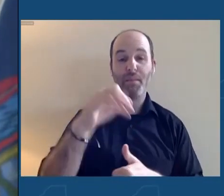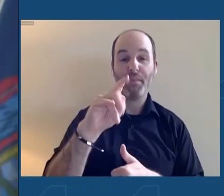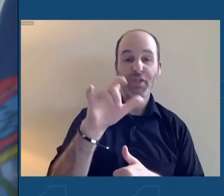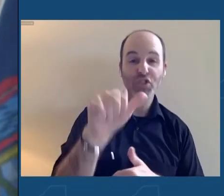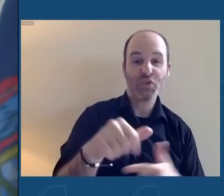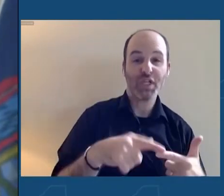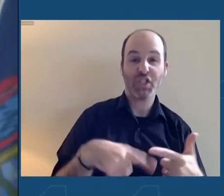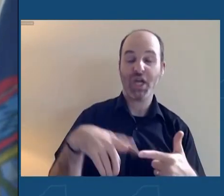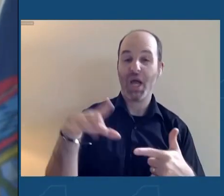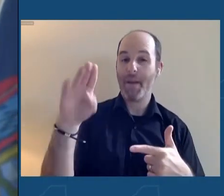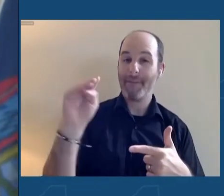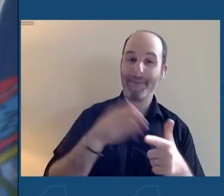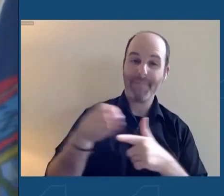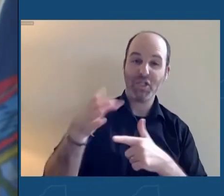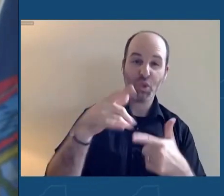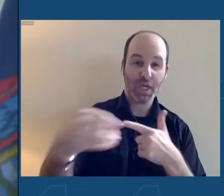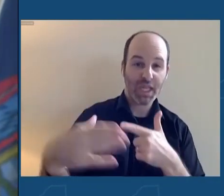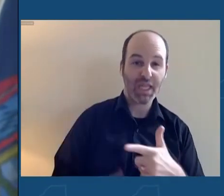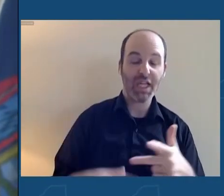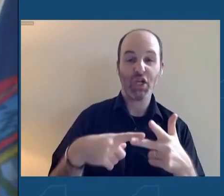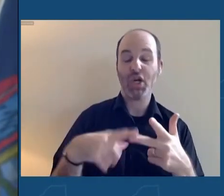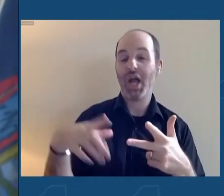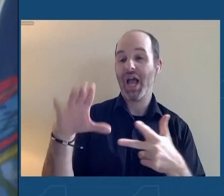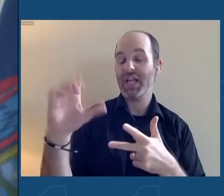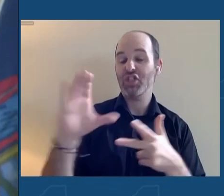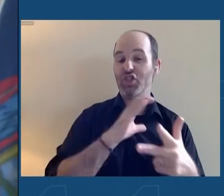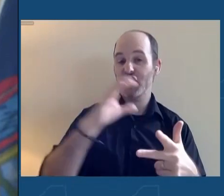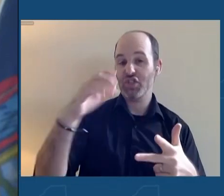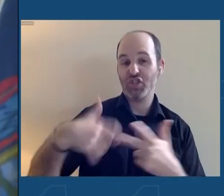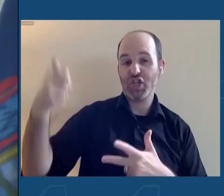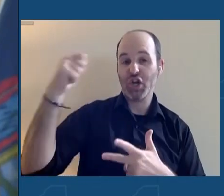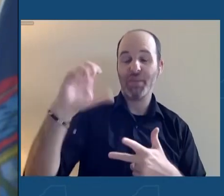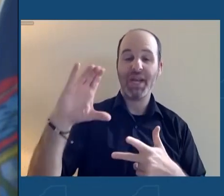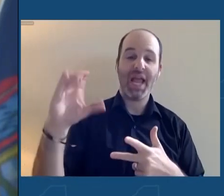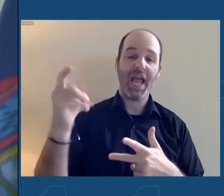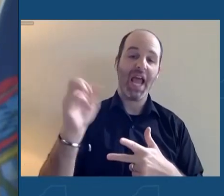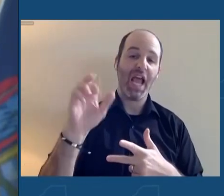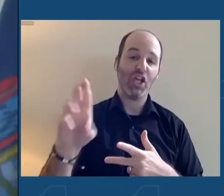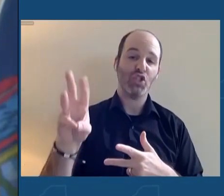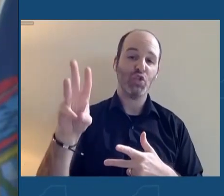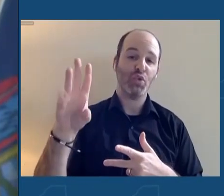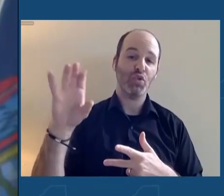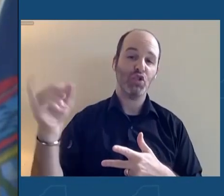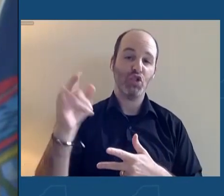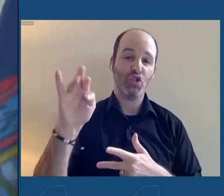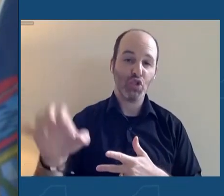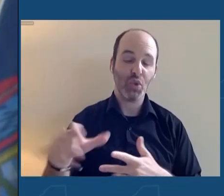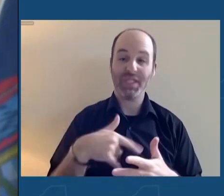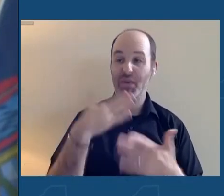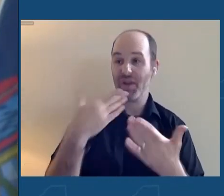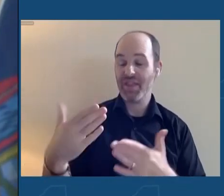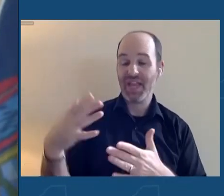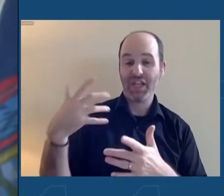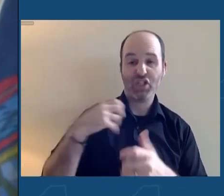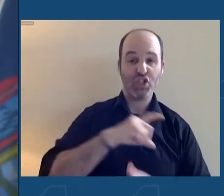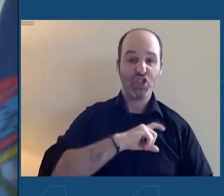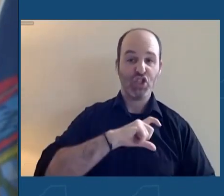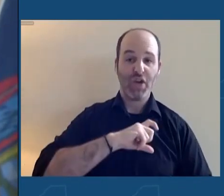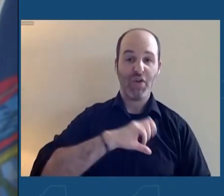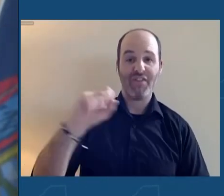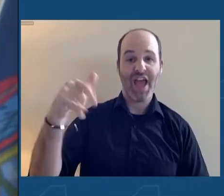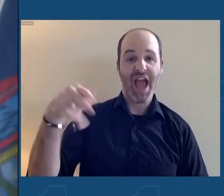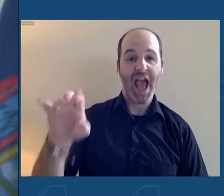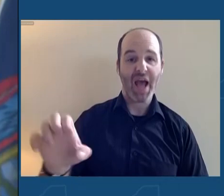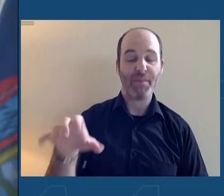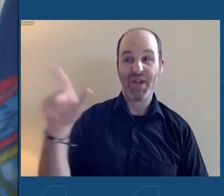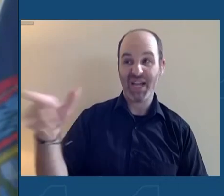and Chairman Andrew Joyce. Thank you for your continued support. I want to thank Sheriff Apple and his team who provide security